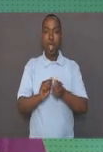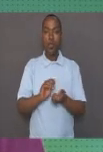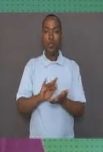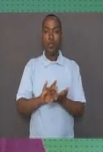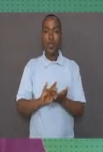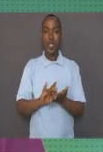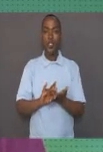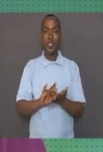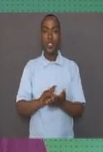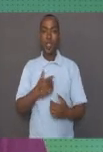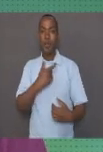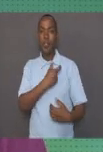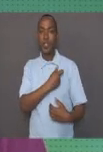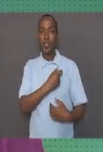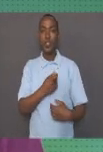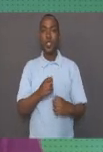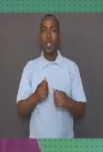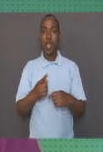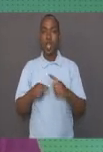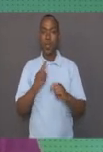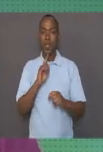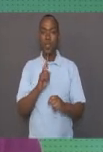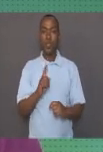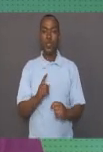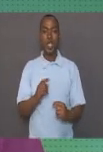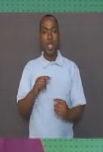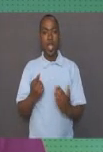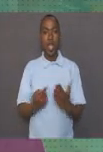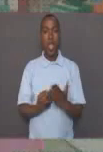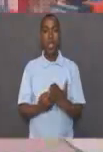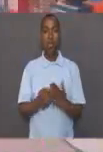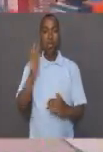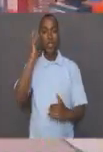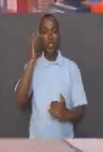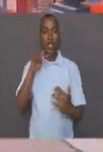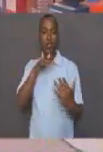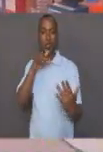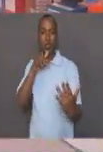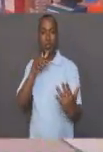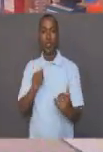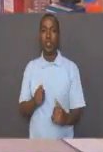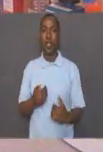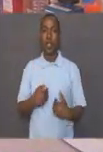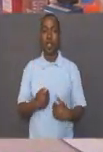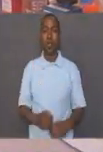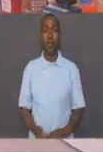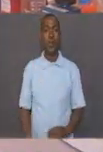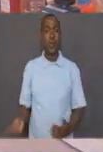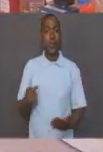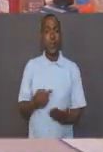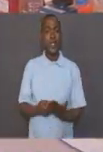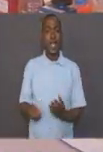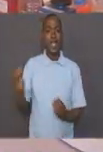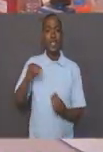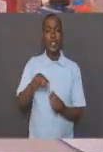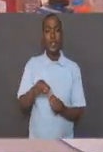medicine and vaccinations which fight the disease. In